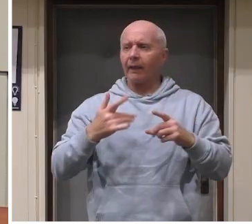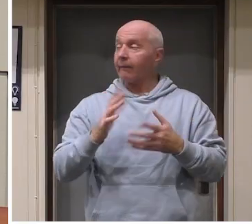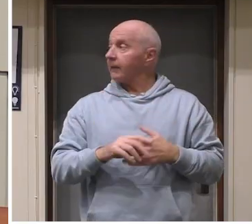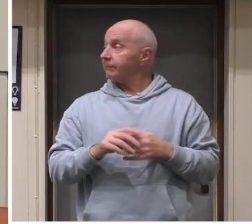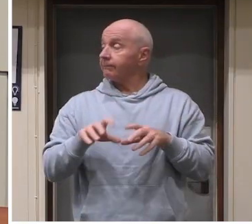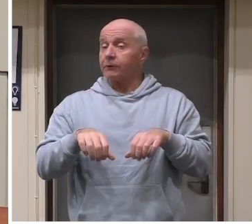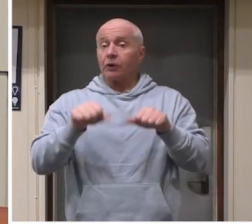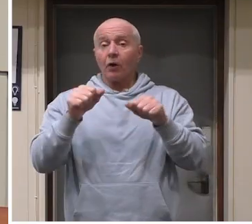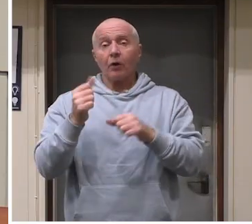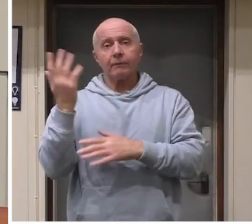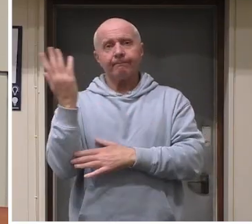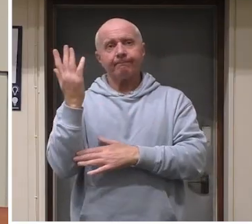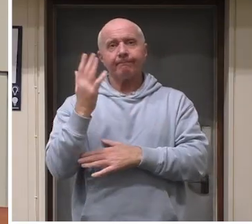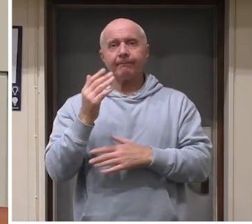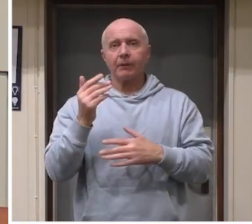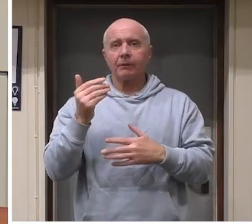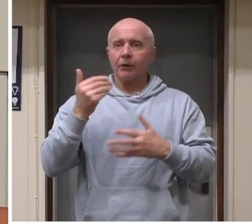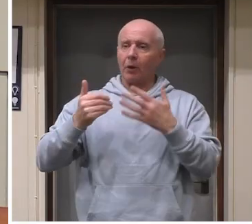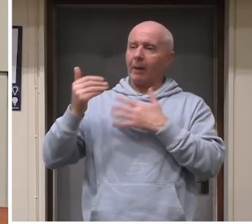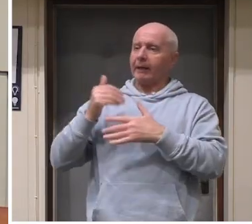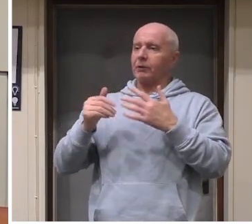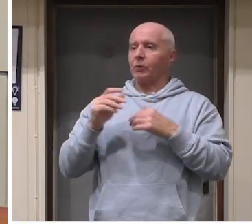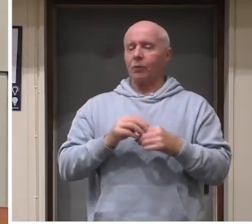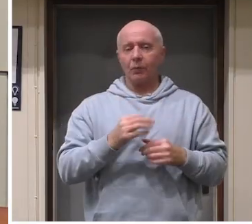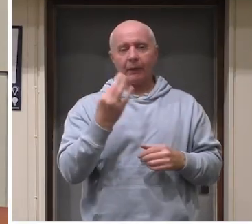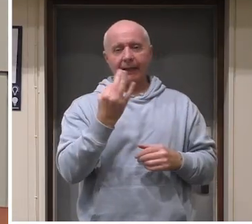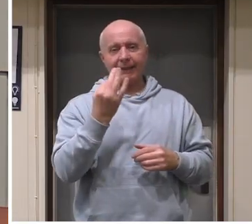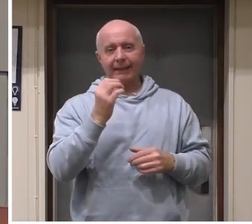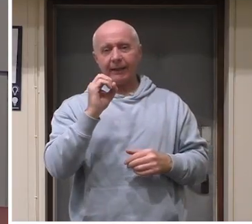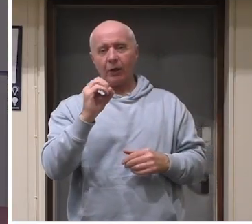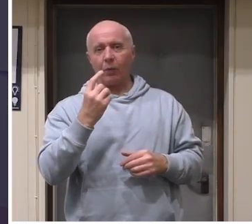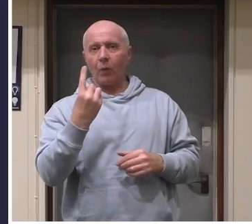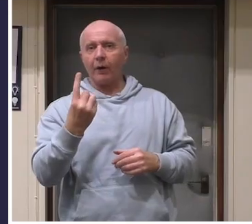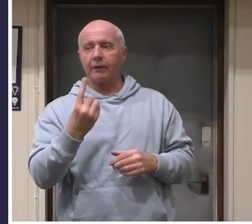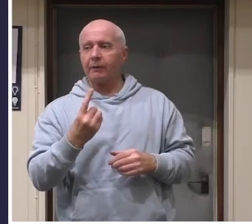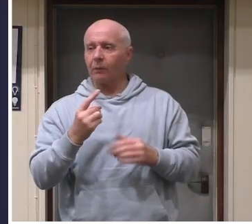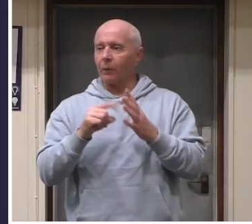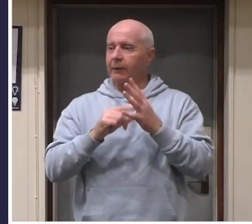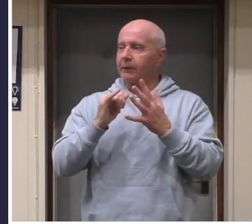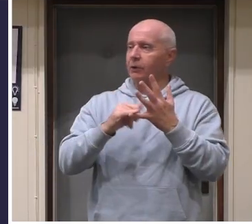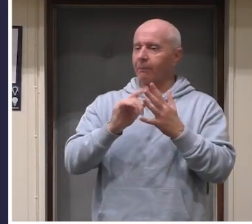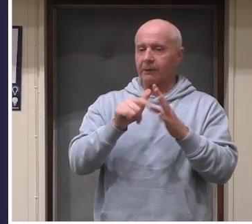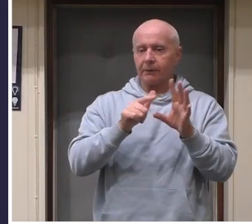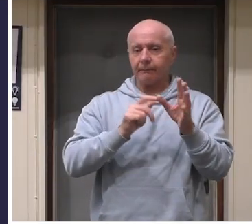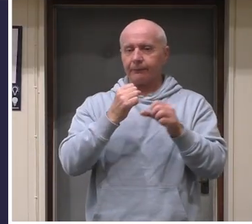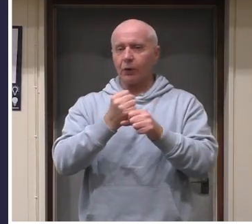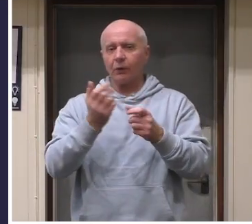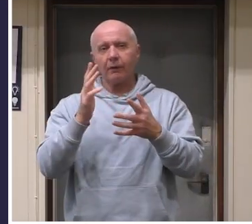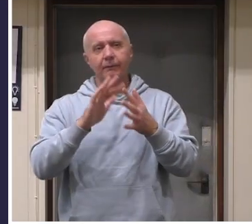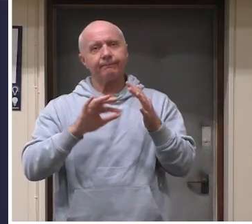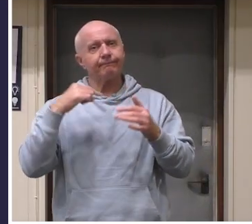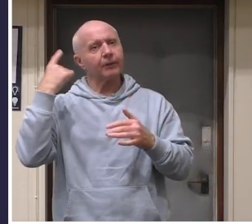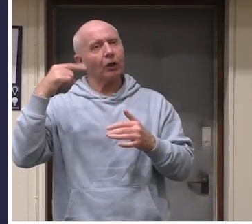lecture by going back 125 years to 1801, when a chap named Thomas Young in London,